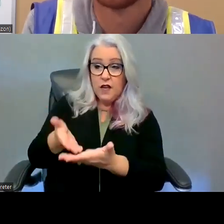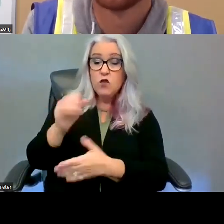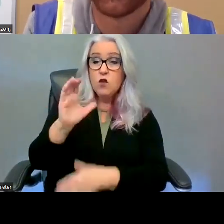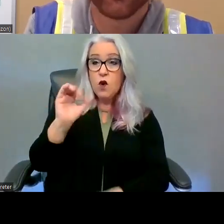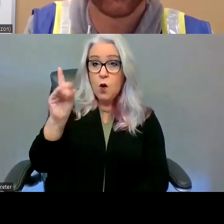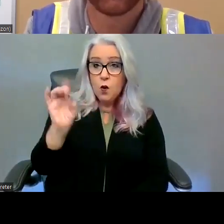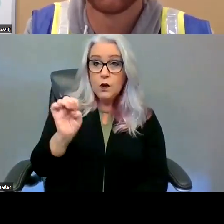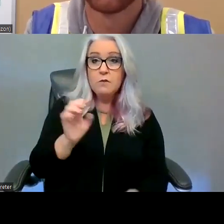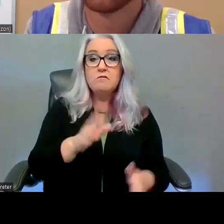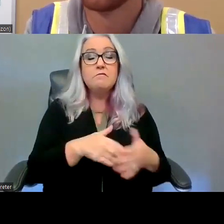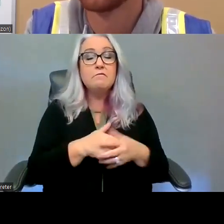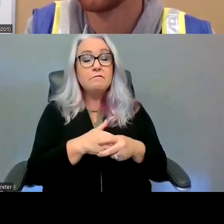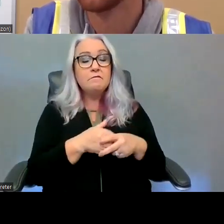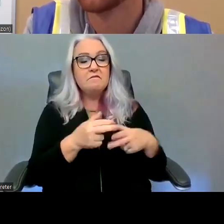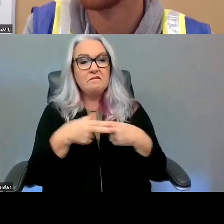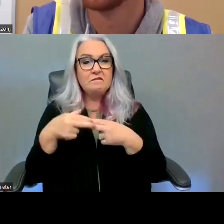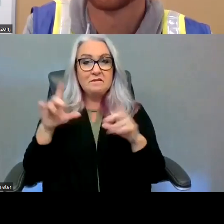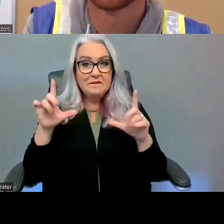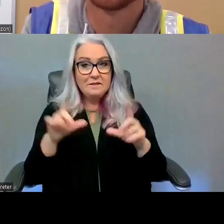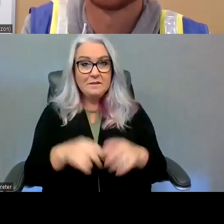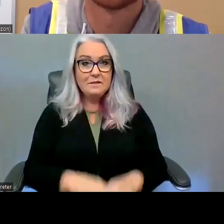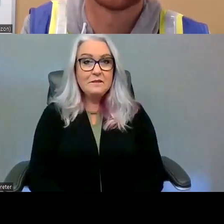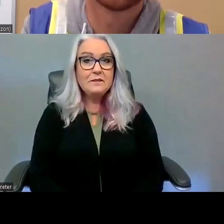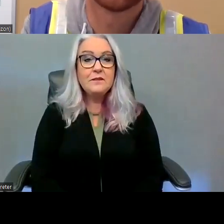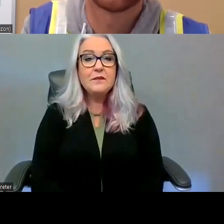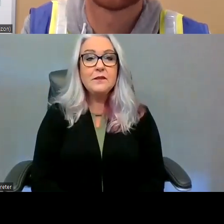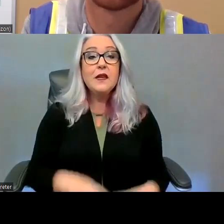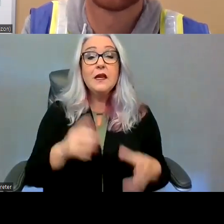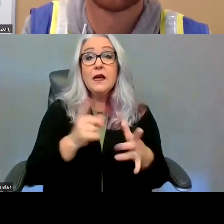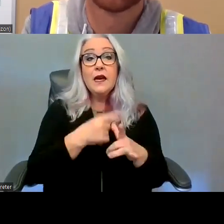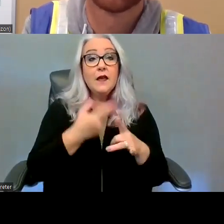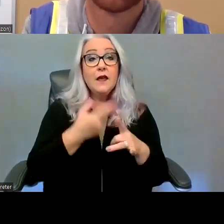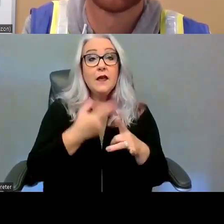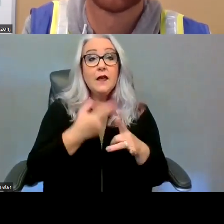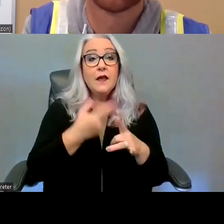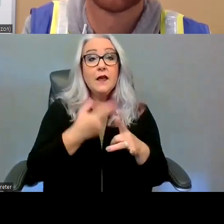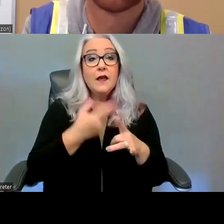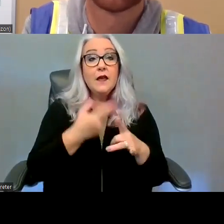Go on to the next slide. And that's where you'll paste it right in that box.